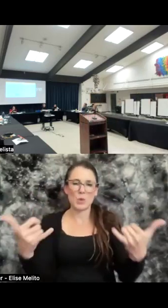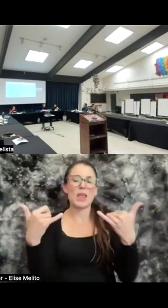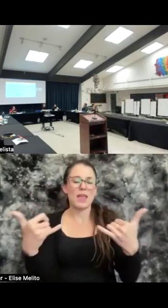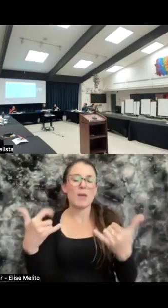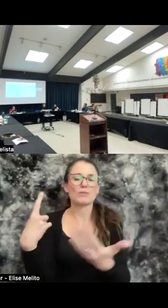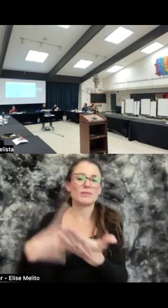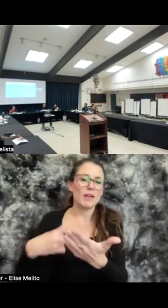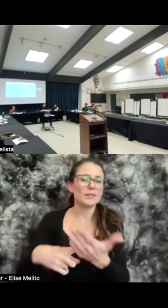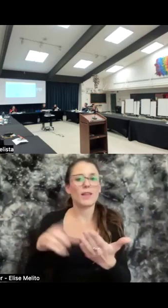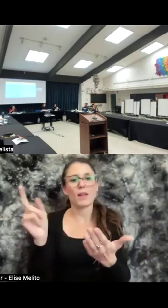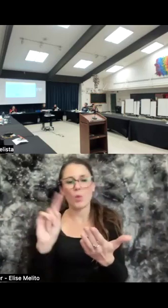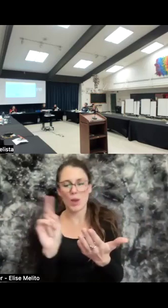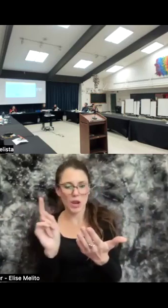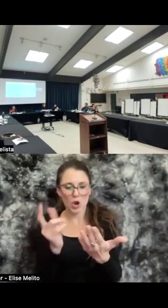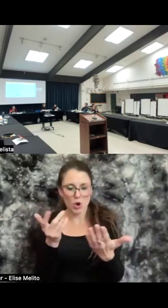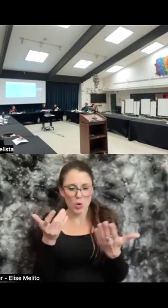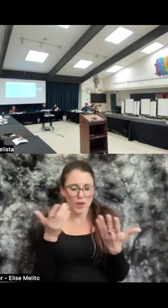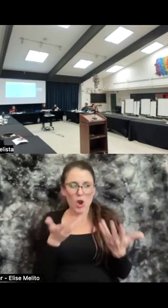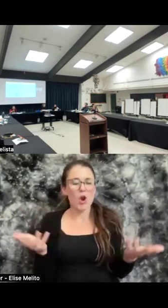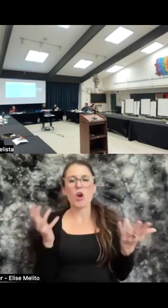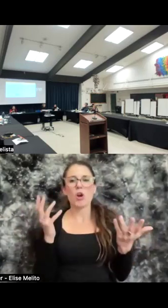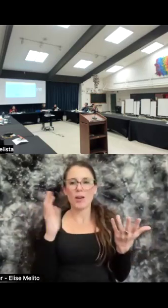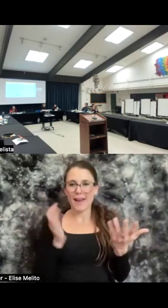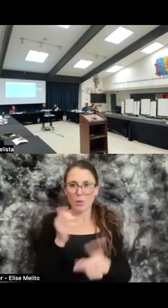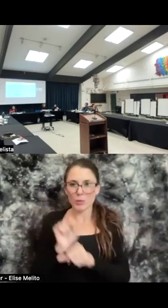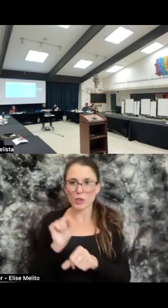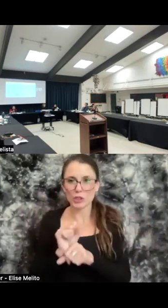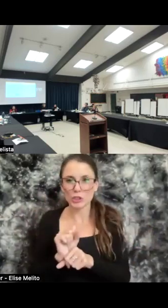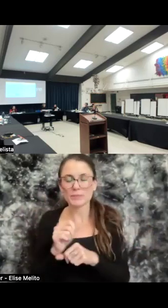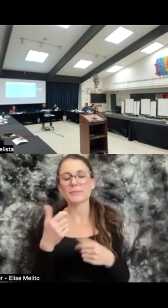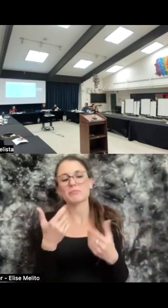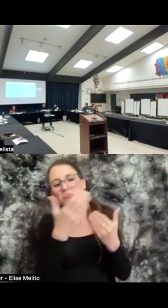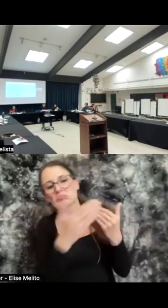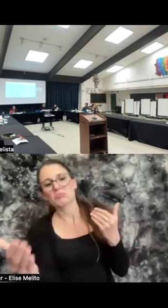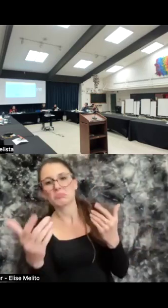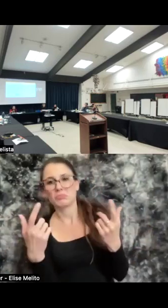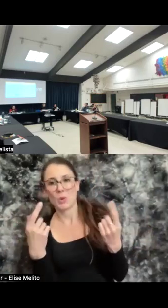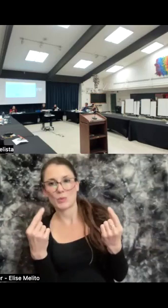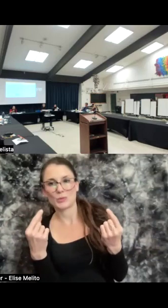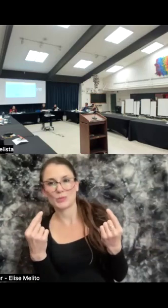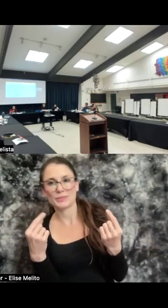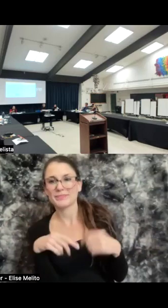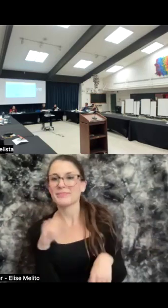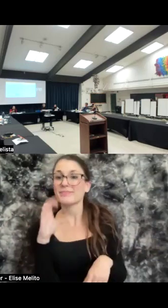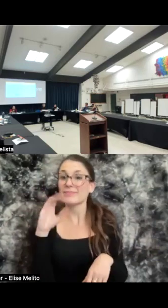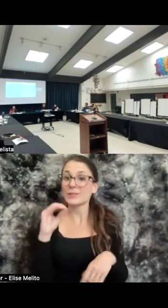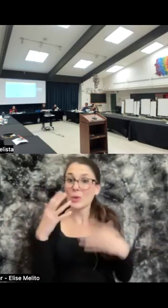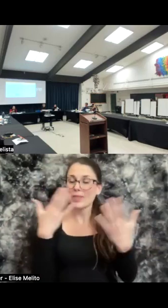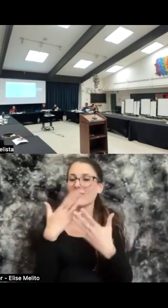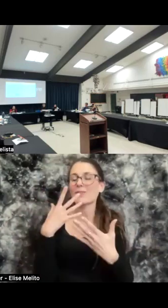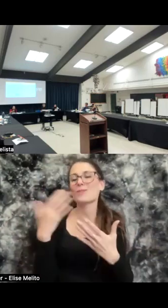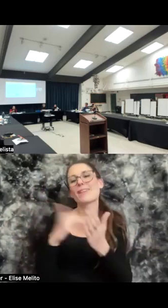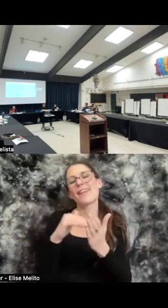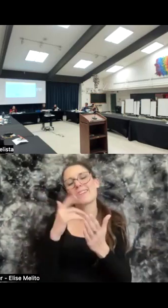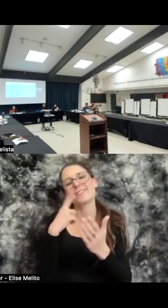kind of where we are, kind of our work, and where we're heading. So thank you again, everybody, for